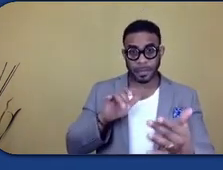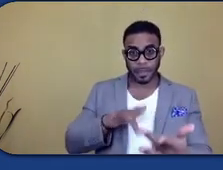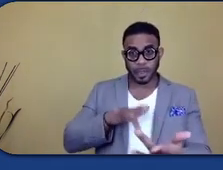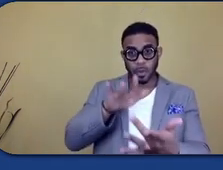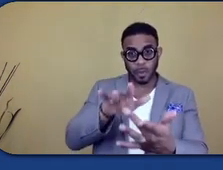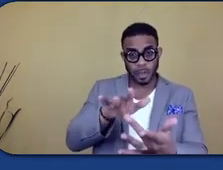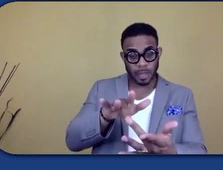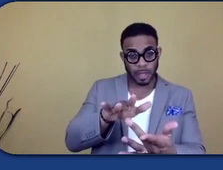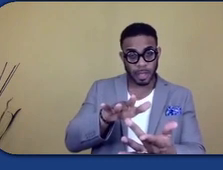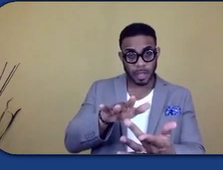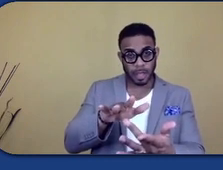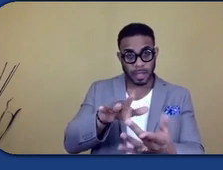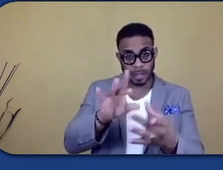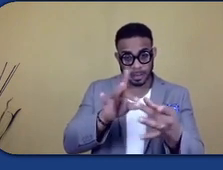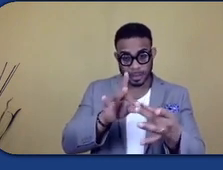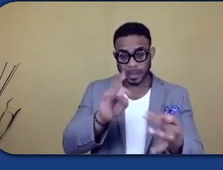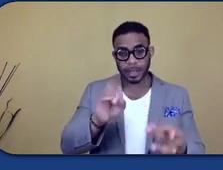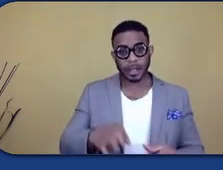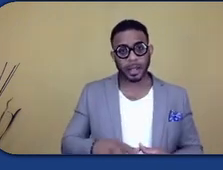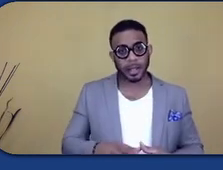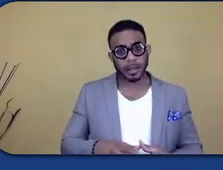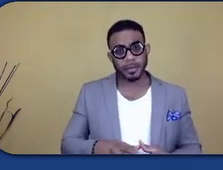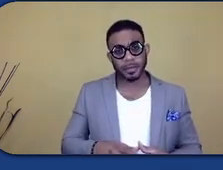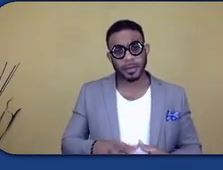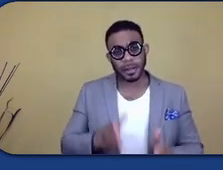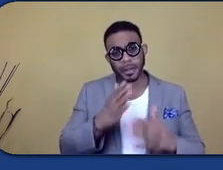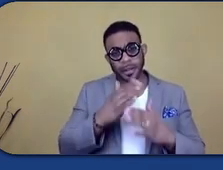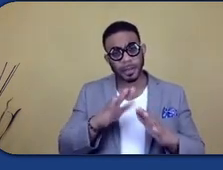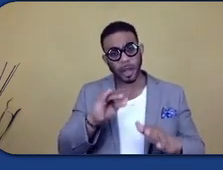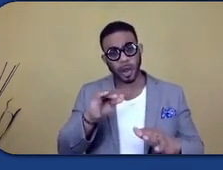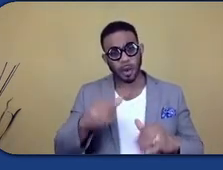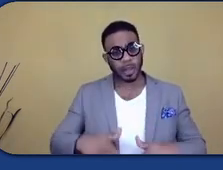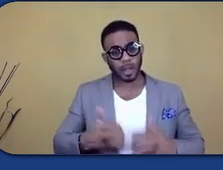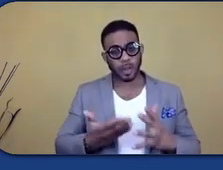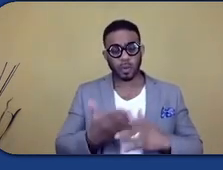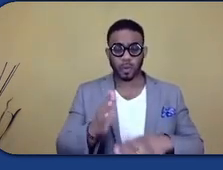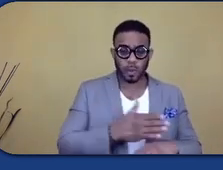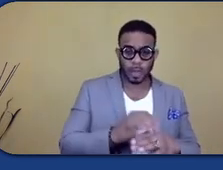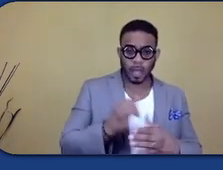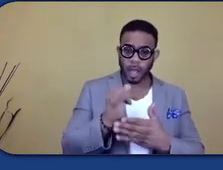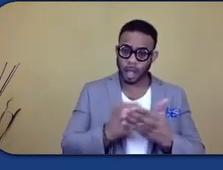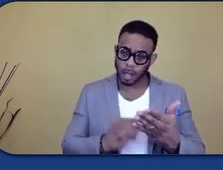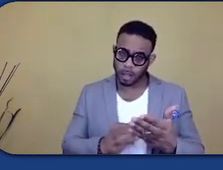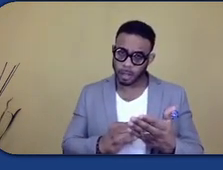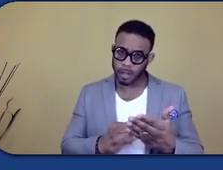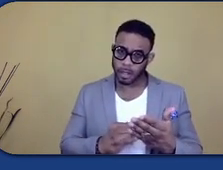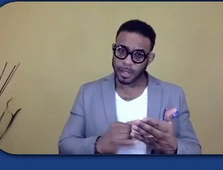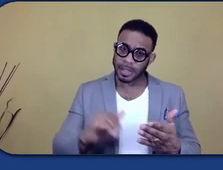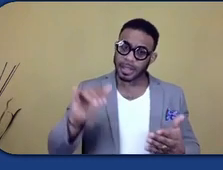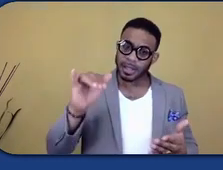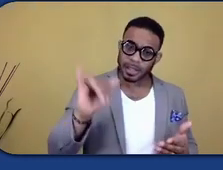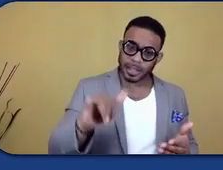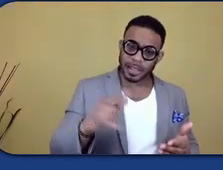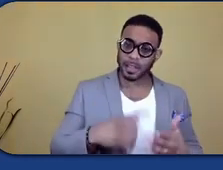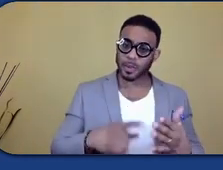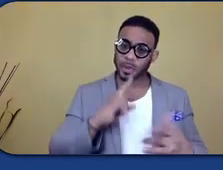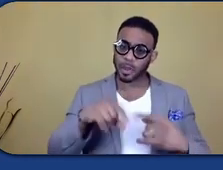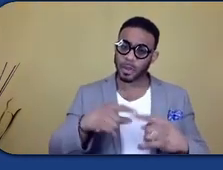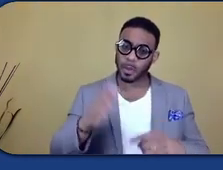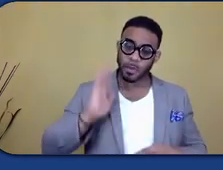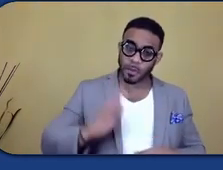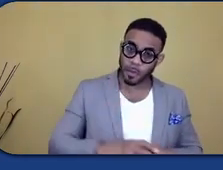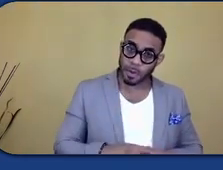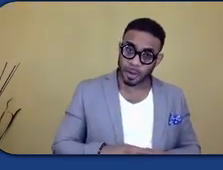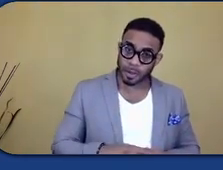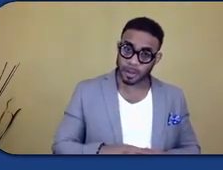to reach out the message of peaceful coexistence through music and art. And that's what Lupai has